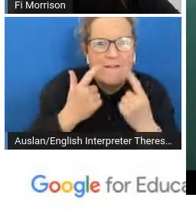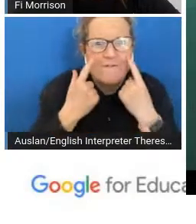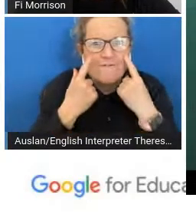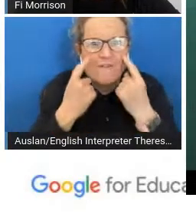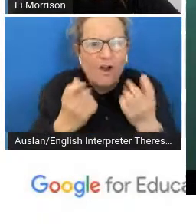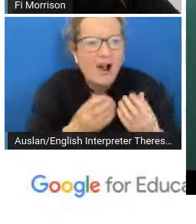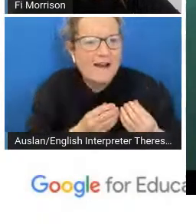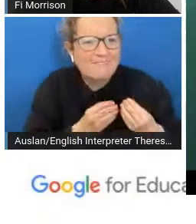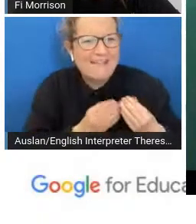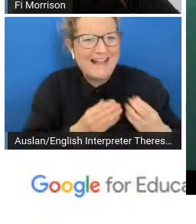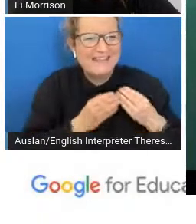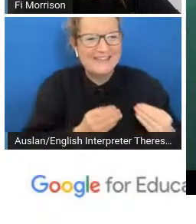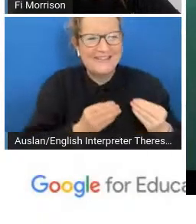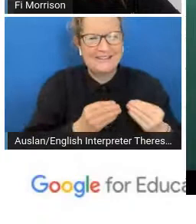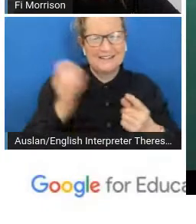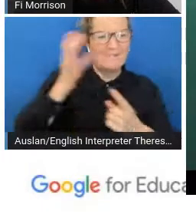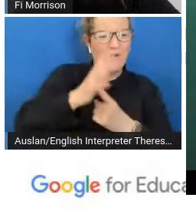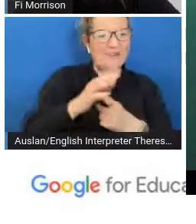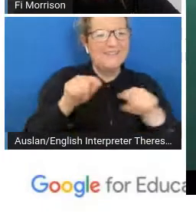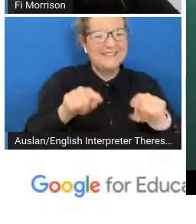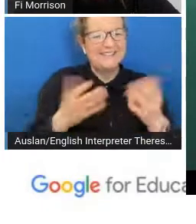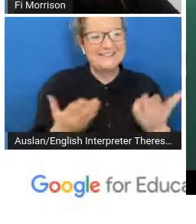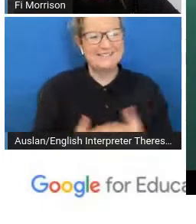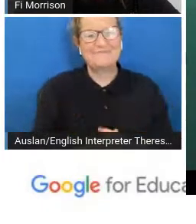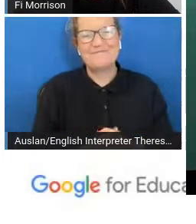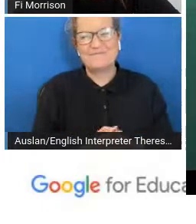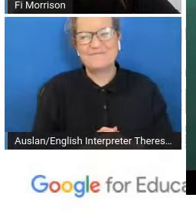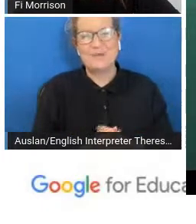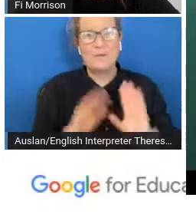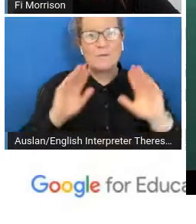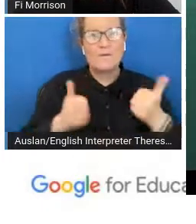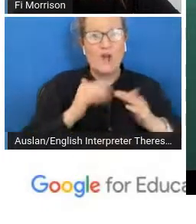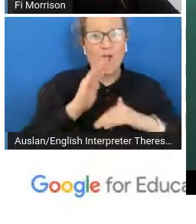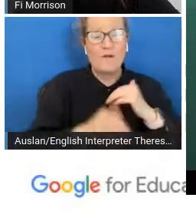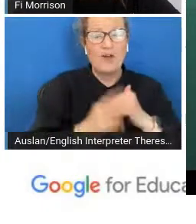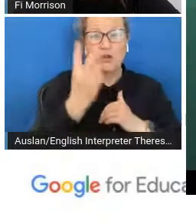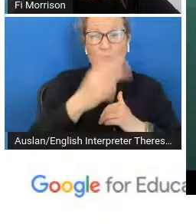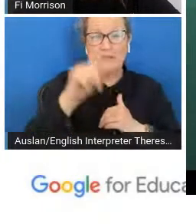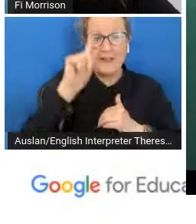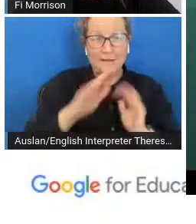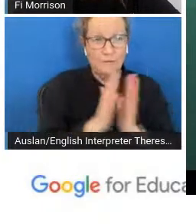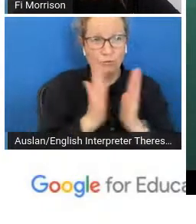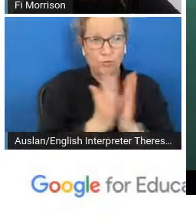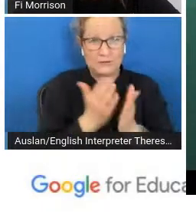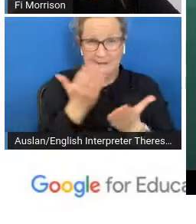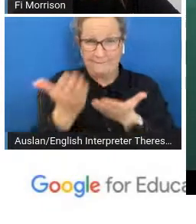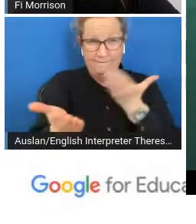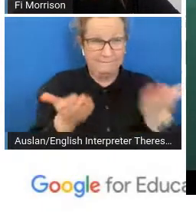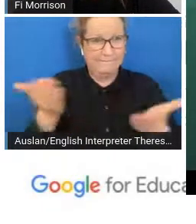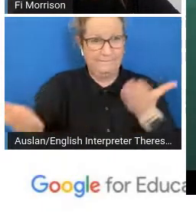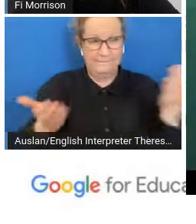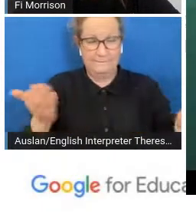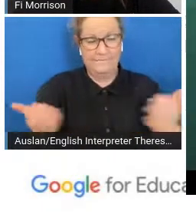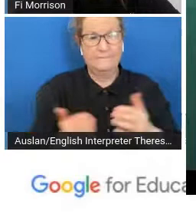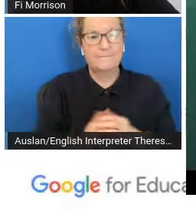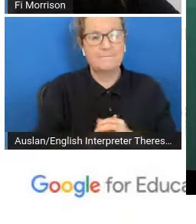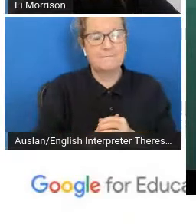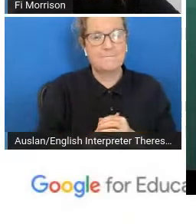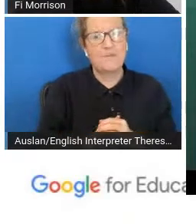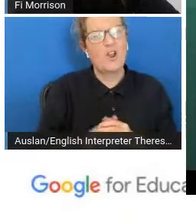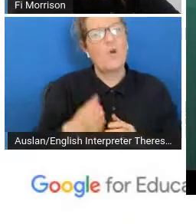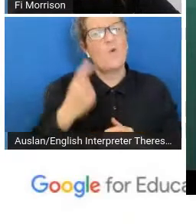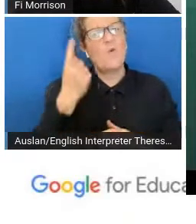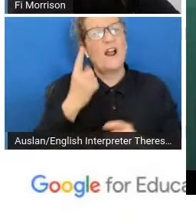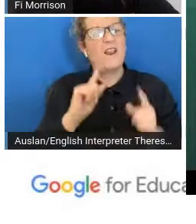and purpose. We've provided over 20,000 books, like I said, and we've actually, one of the things that I'm really proud